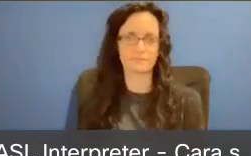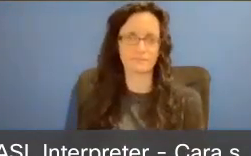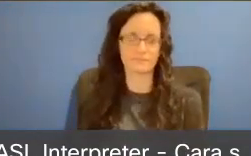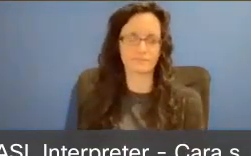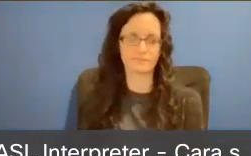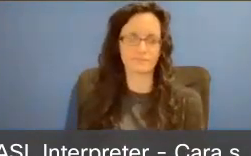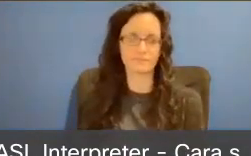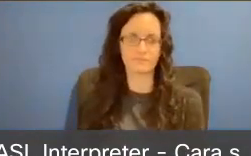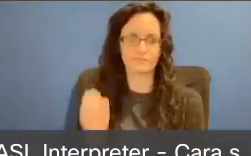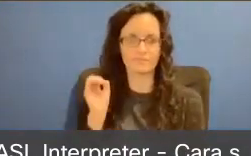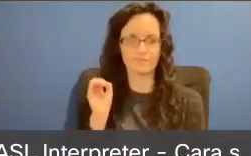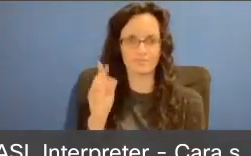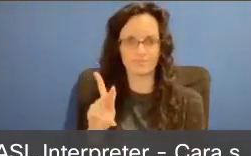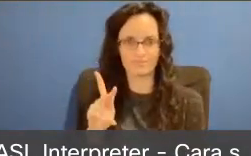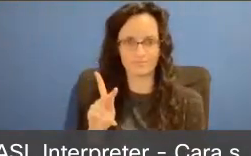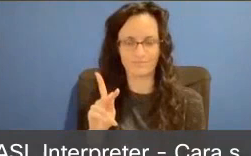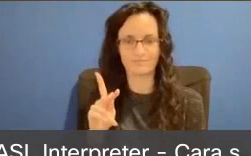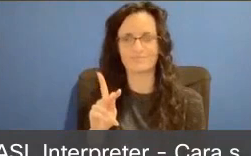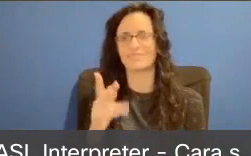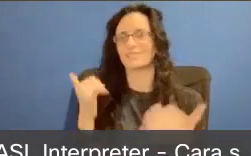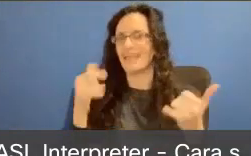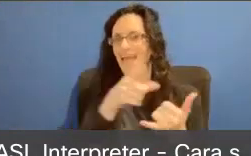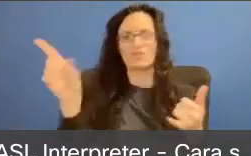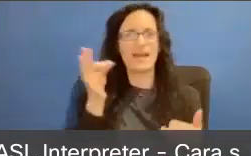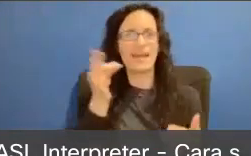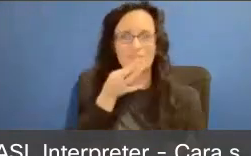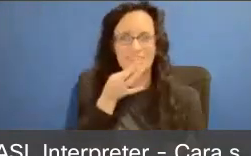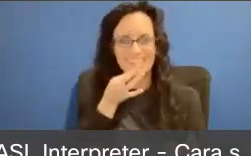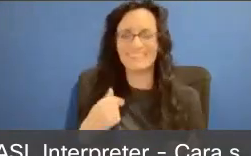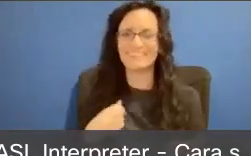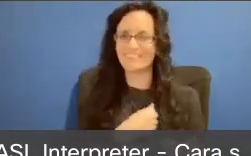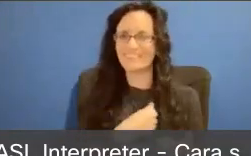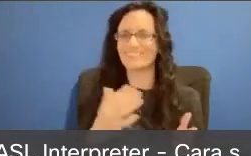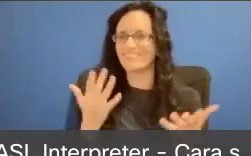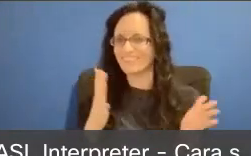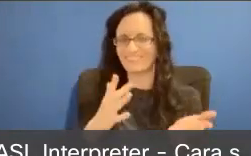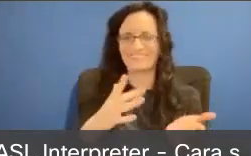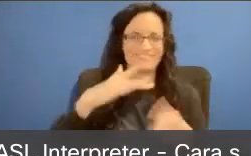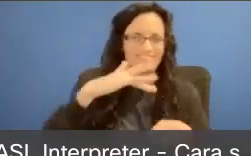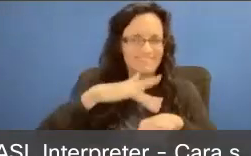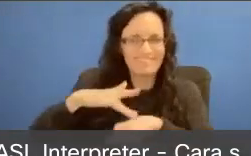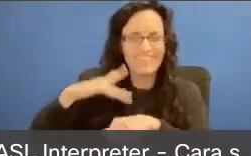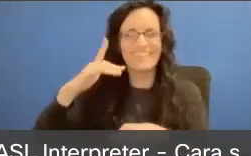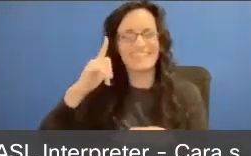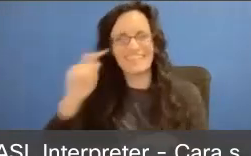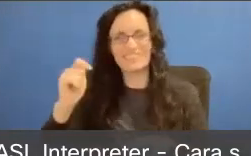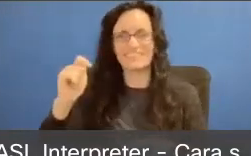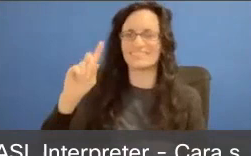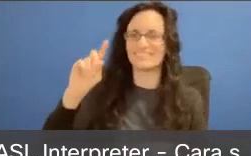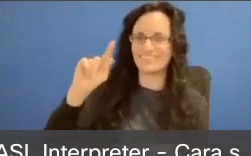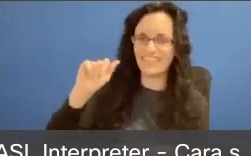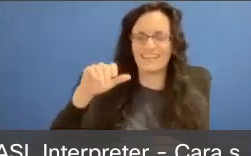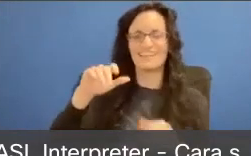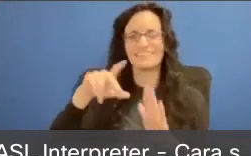All right. So now you're suicidologists. We've covered a whole bunch of the basics, some theories, some data, some principles